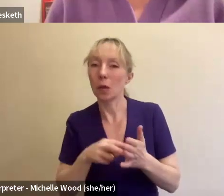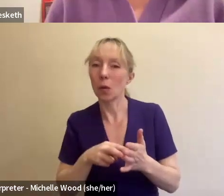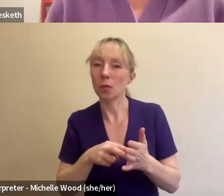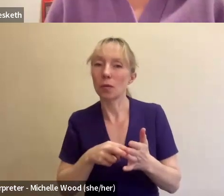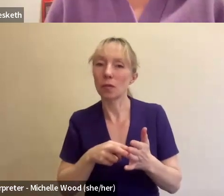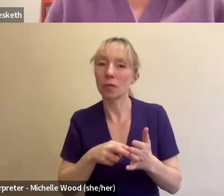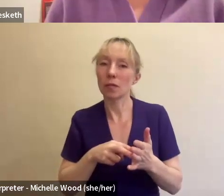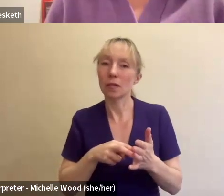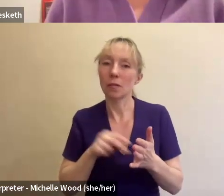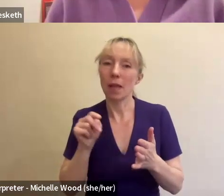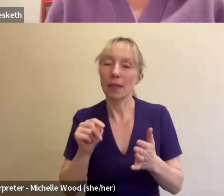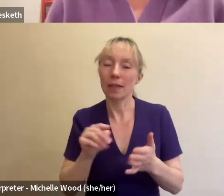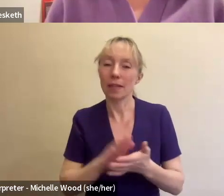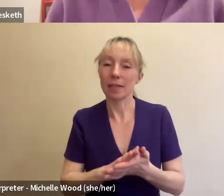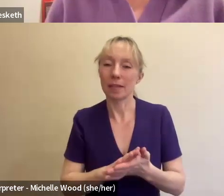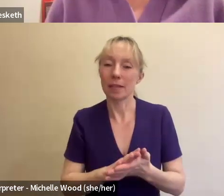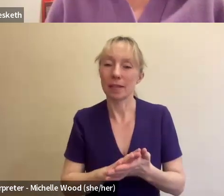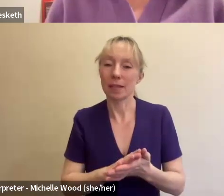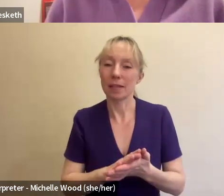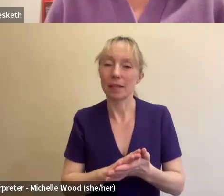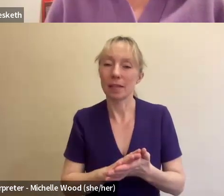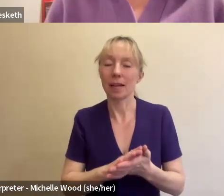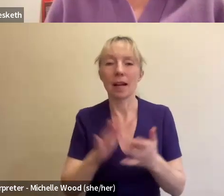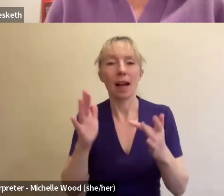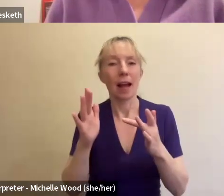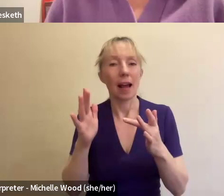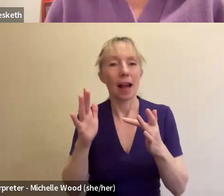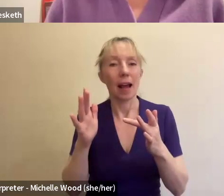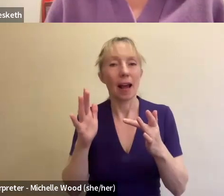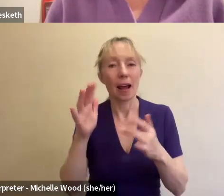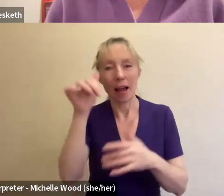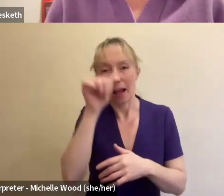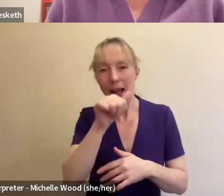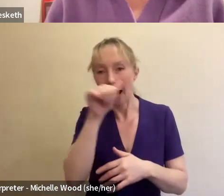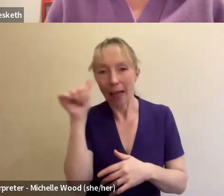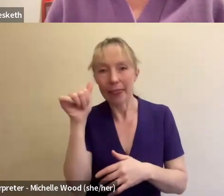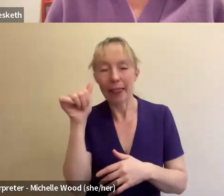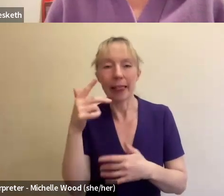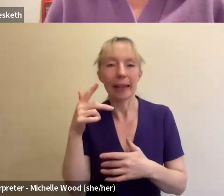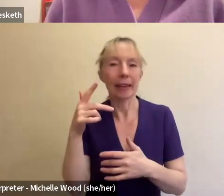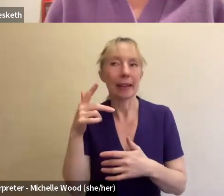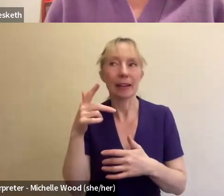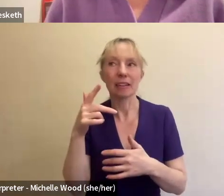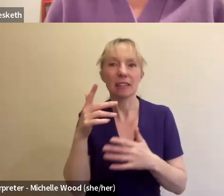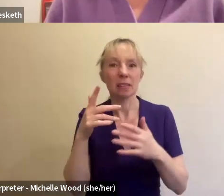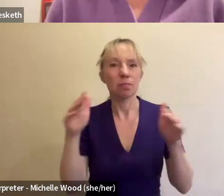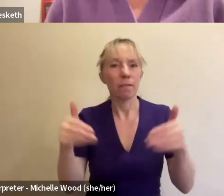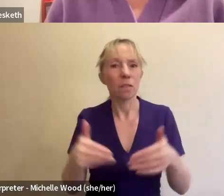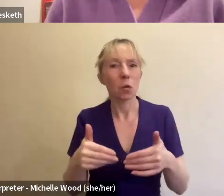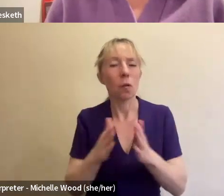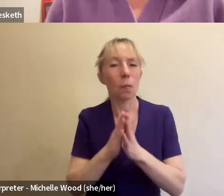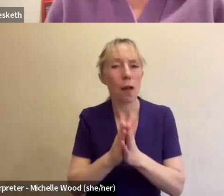about it. So yeah, it's basically like a Catholic practice of funeral prayers. And she was, well,